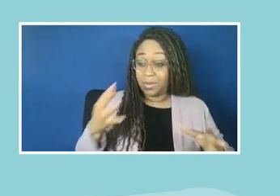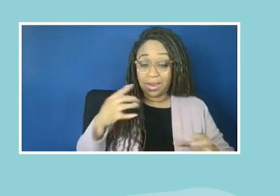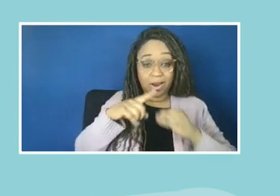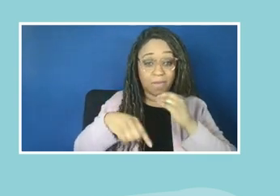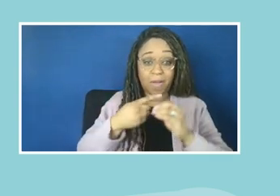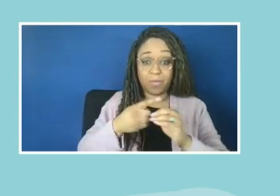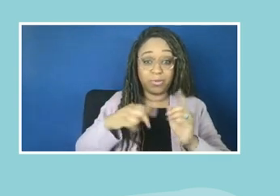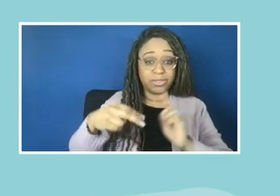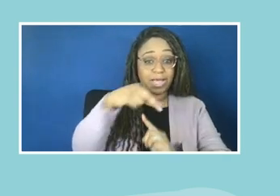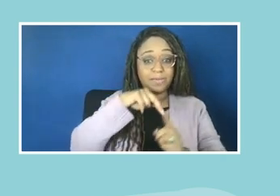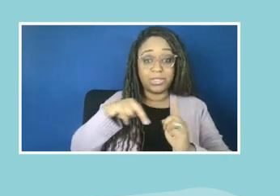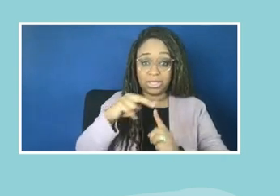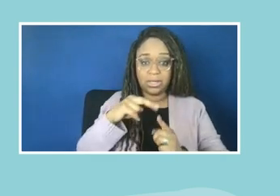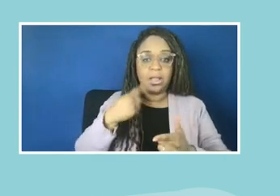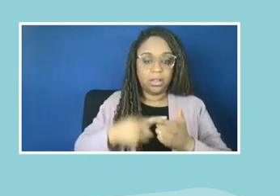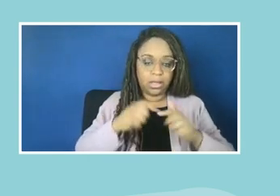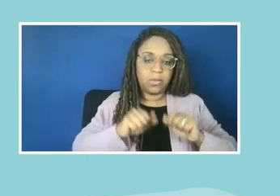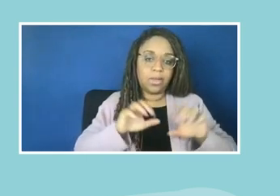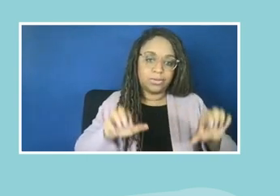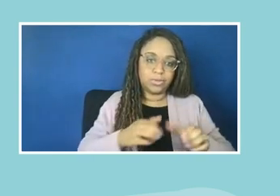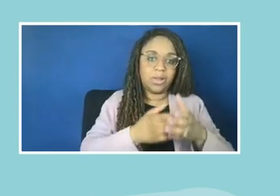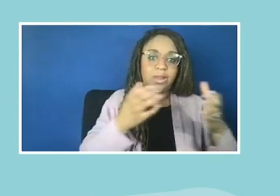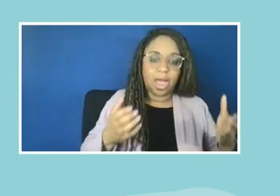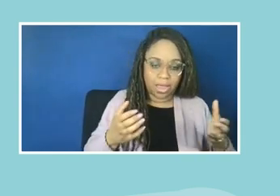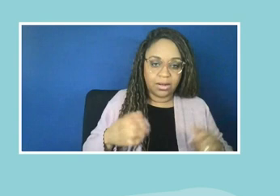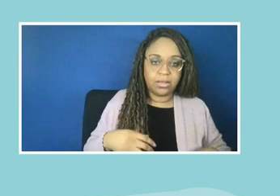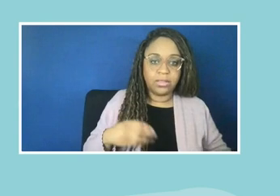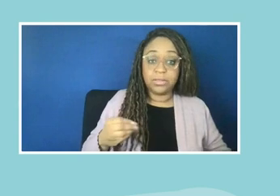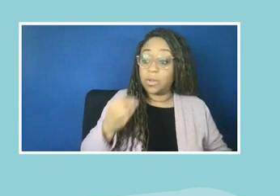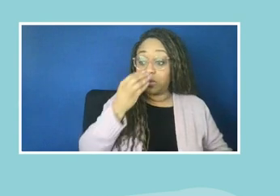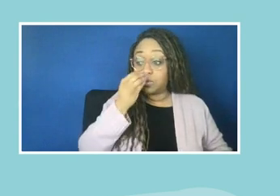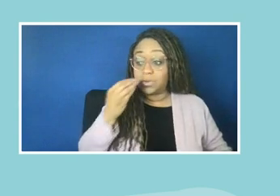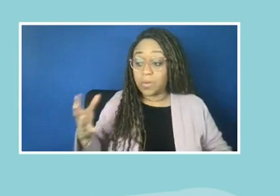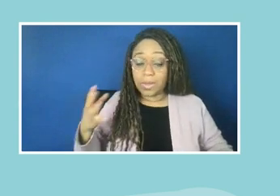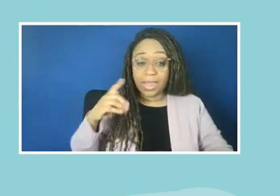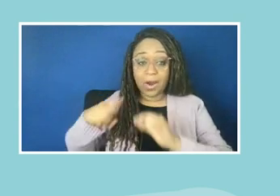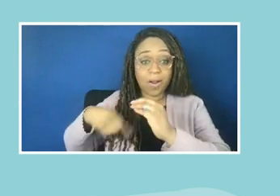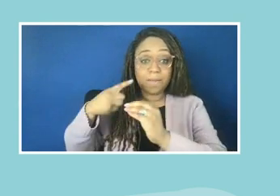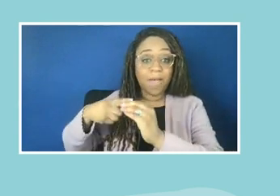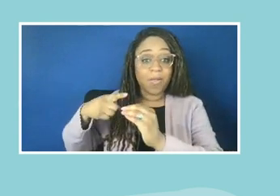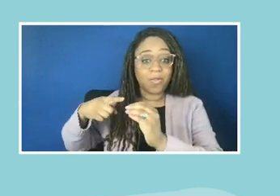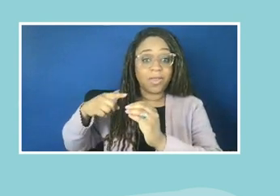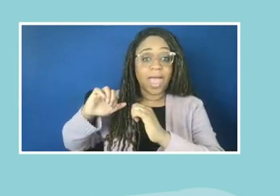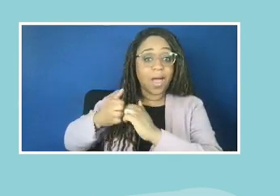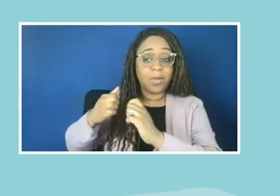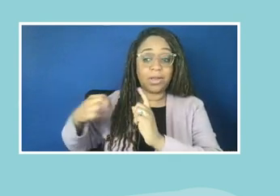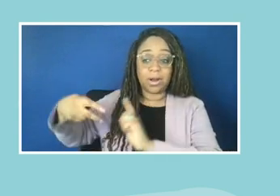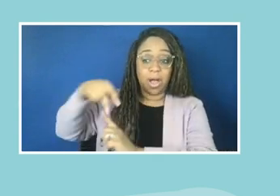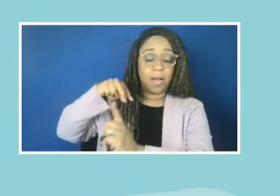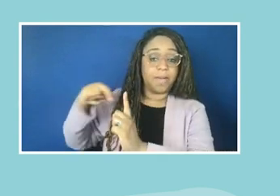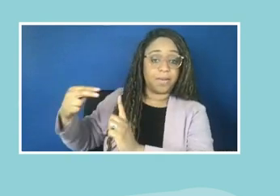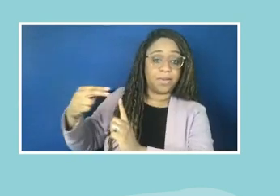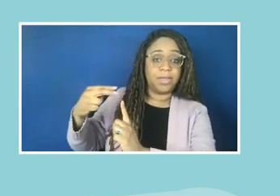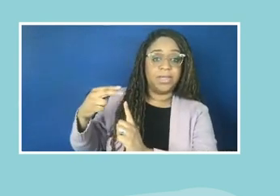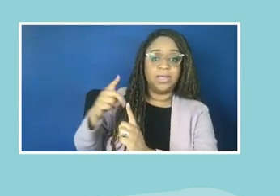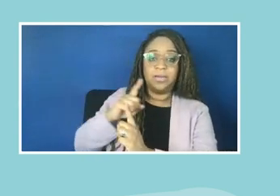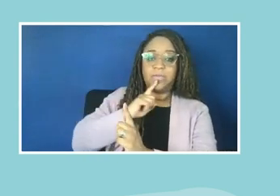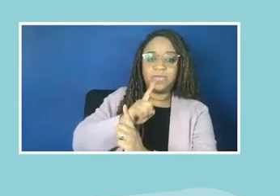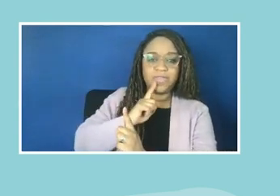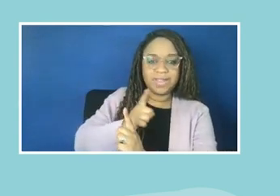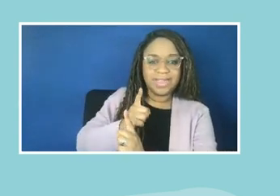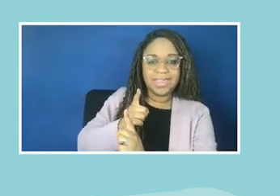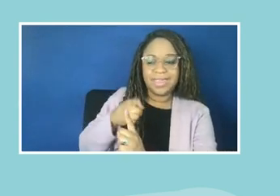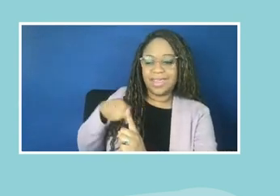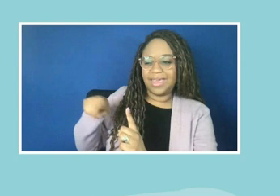So don't care about the optics. The optics are basically trying to deal with a house of